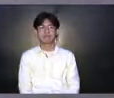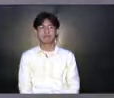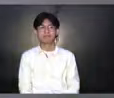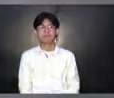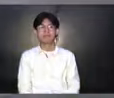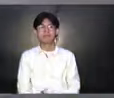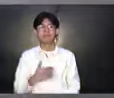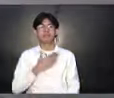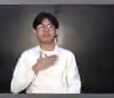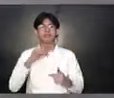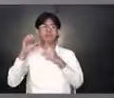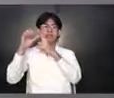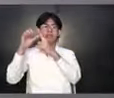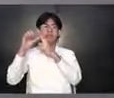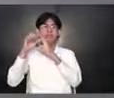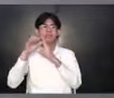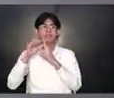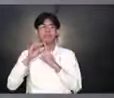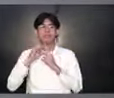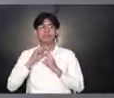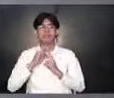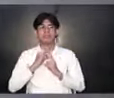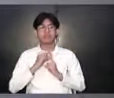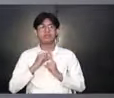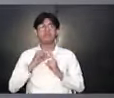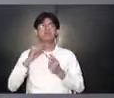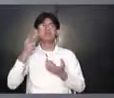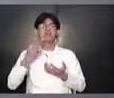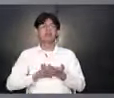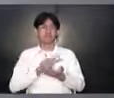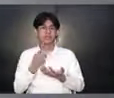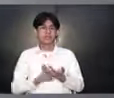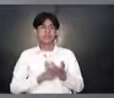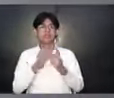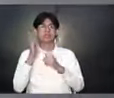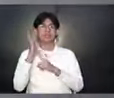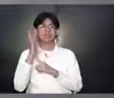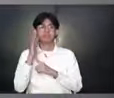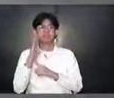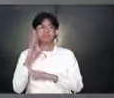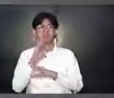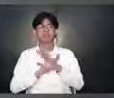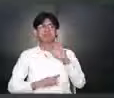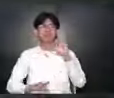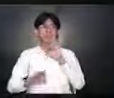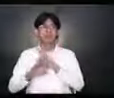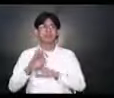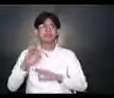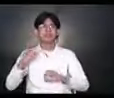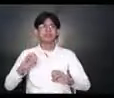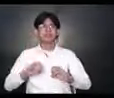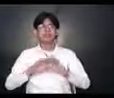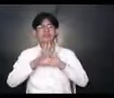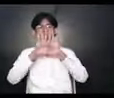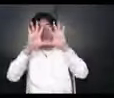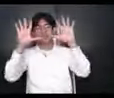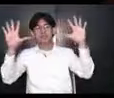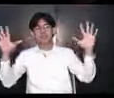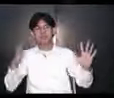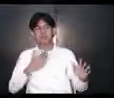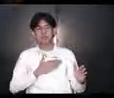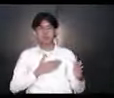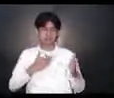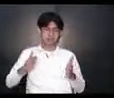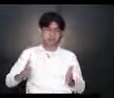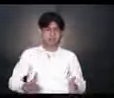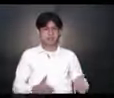Thy word is a lamp unto my feet and a